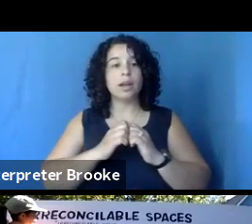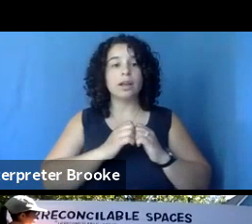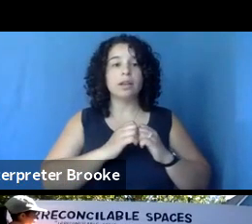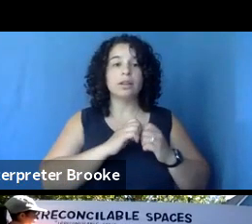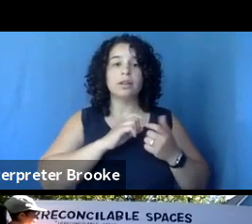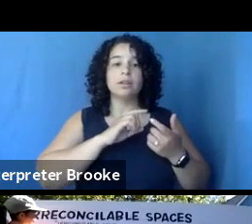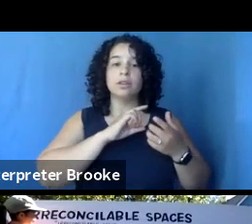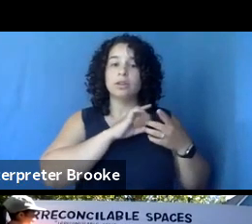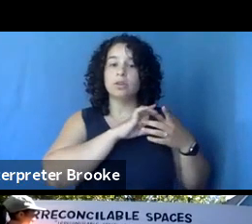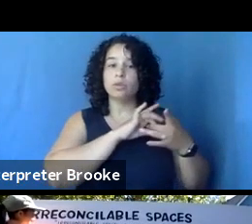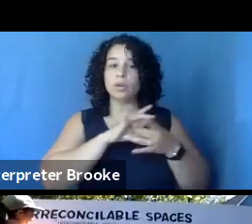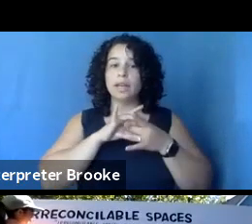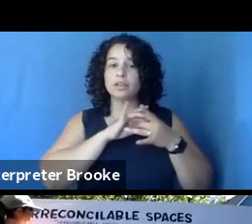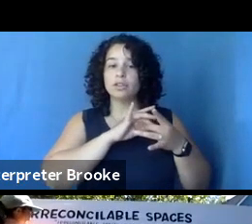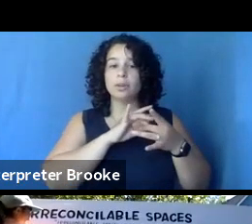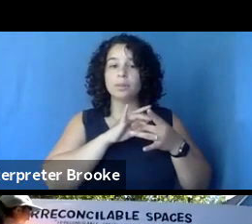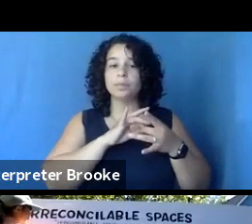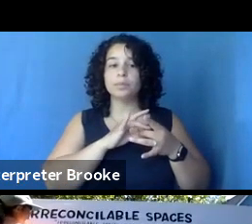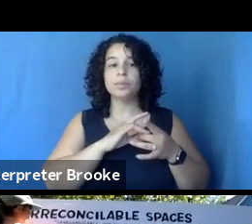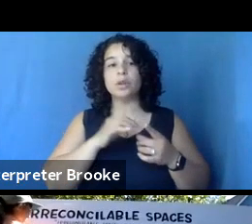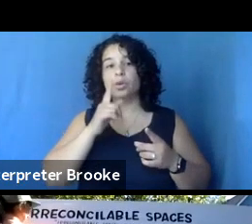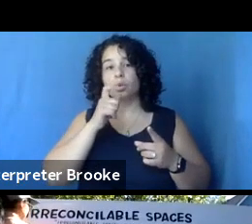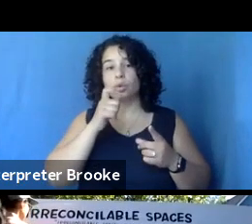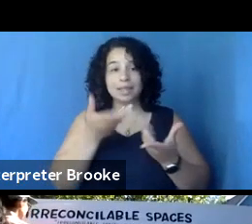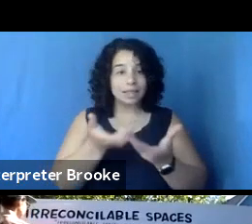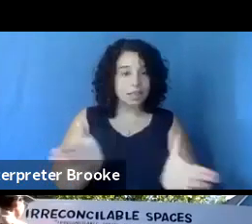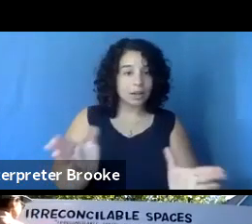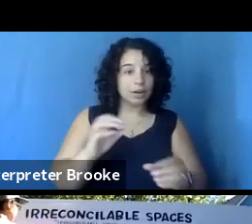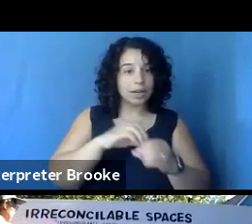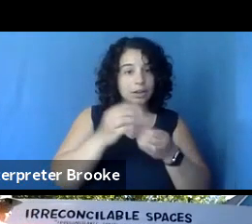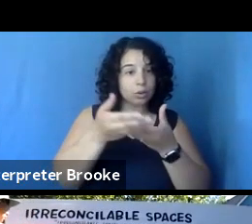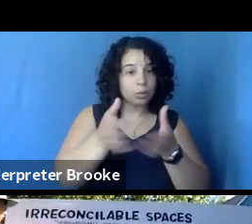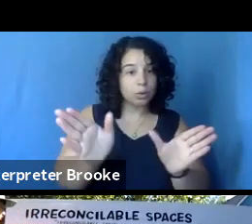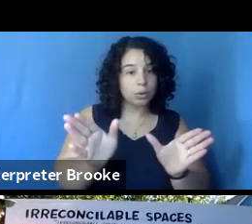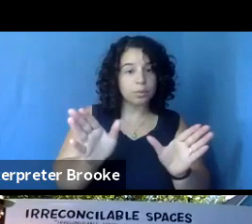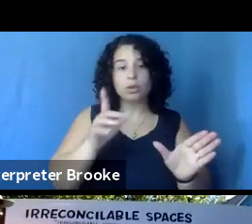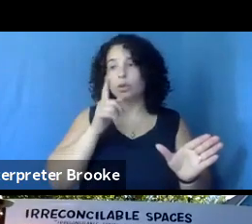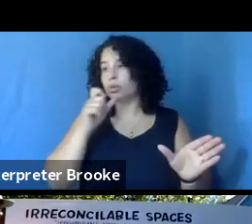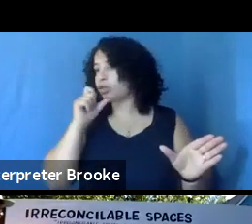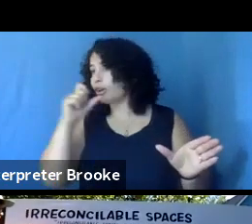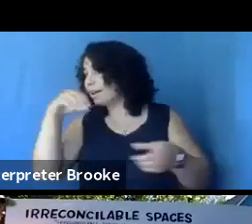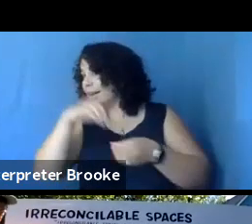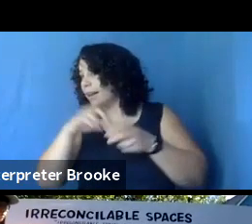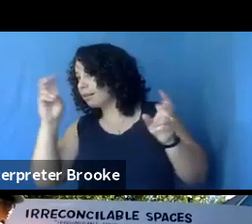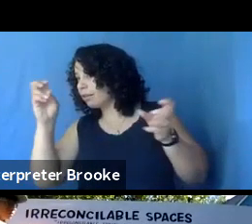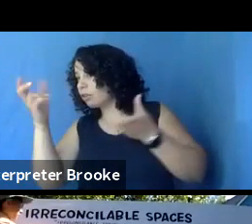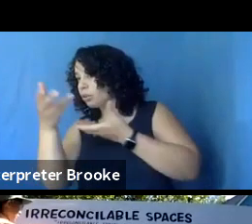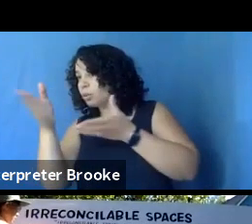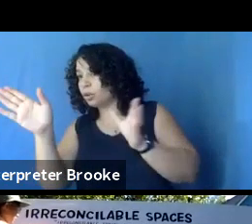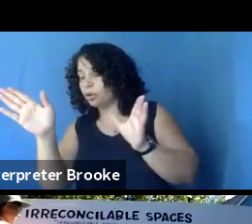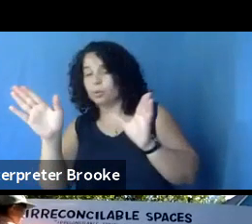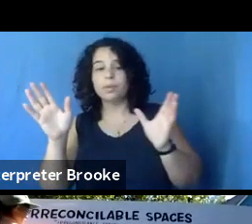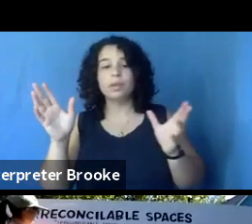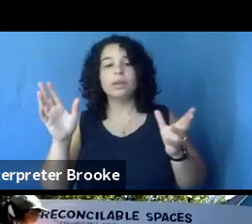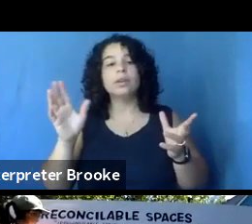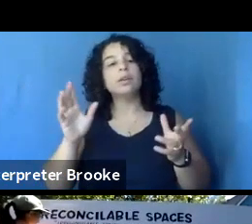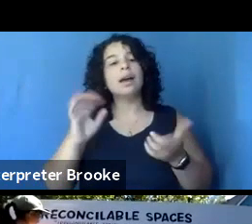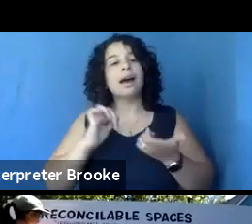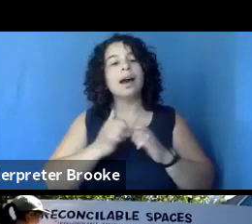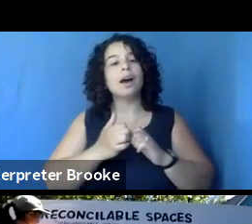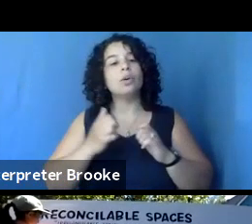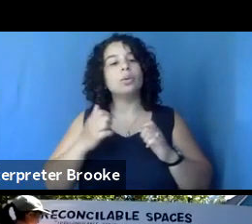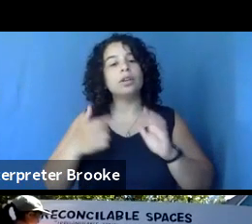those who are in the room, the proverbial room with us, those who are not in the room with us, the ways in which we allow our embodiments,